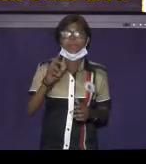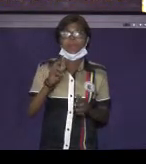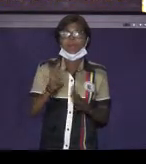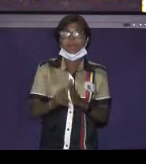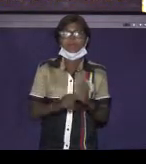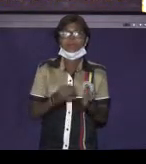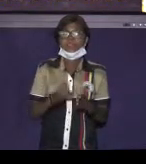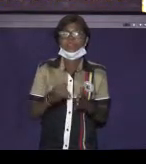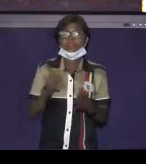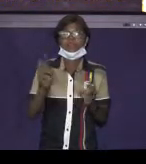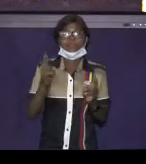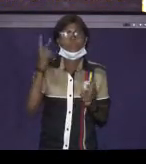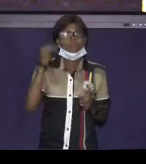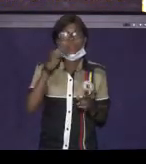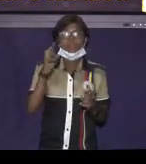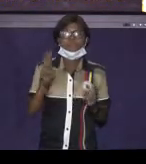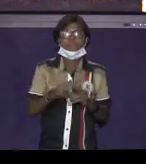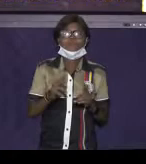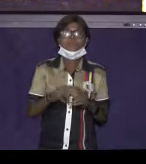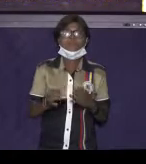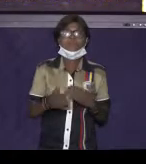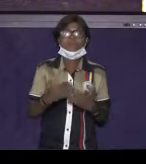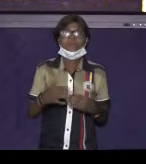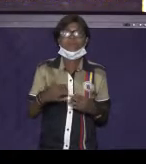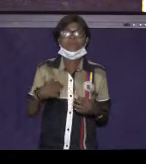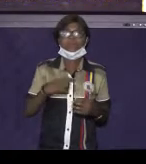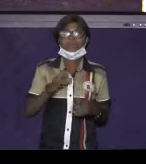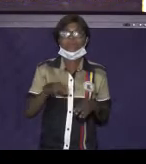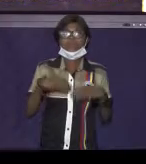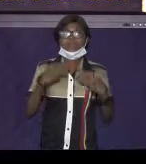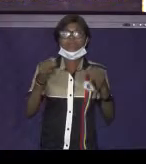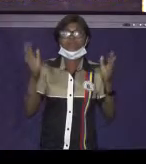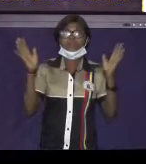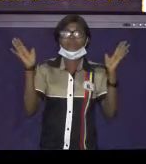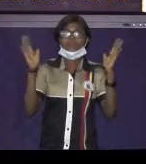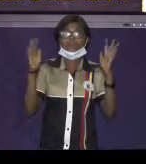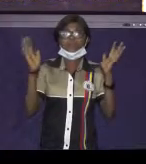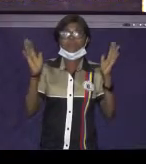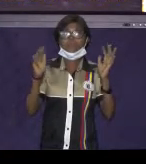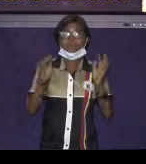was quite easy. So of course, as usual, I will celebrate you with a chair.